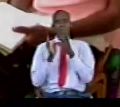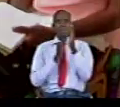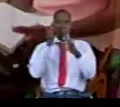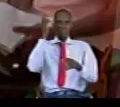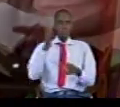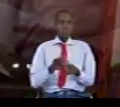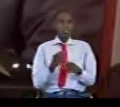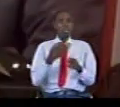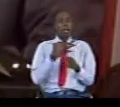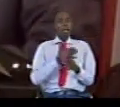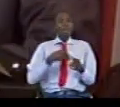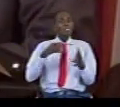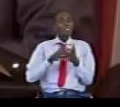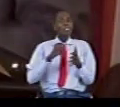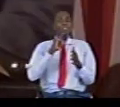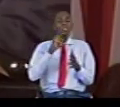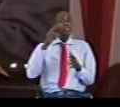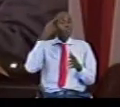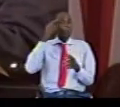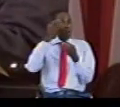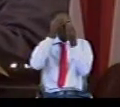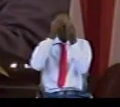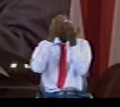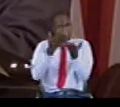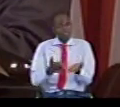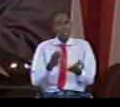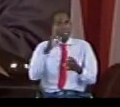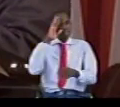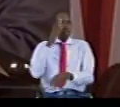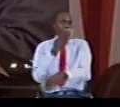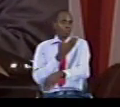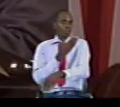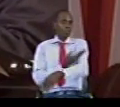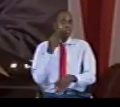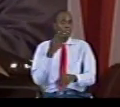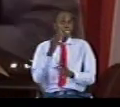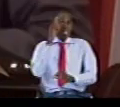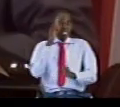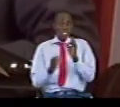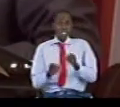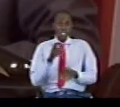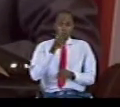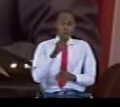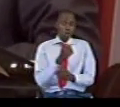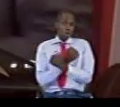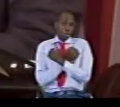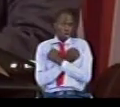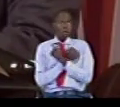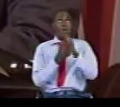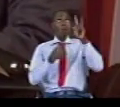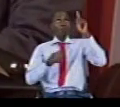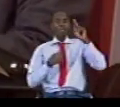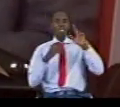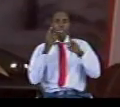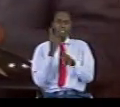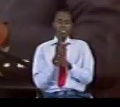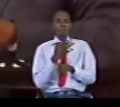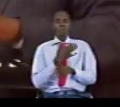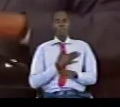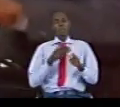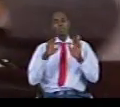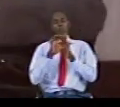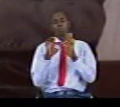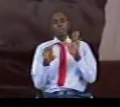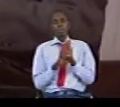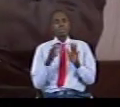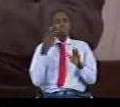obedient sons. Obedient sons. Look at verse 15. If ye love me, keep my commandments. Look at verse 24.